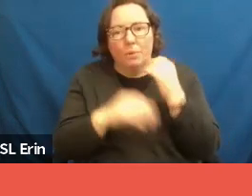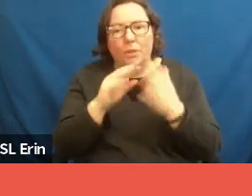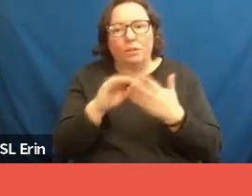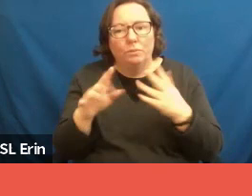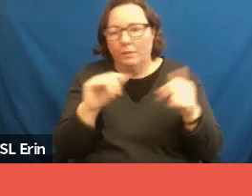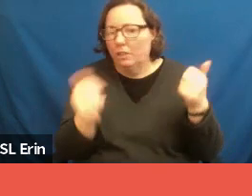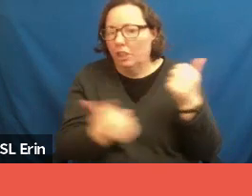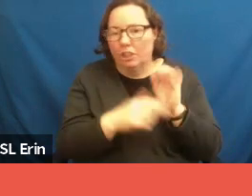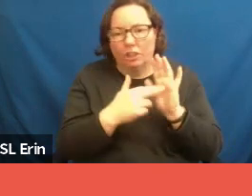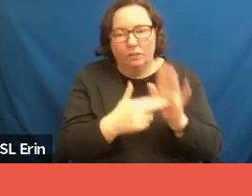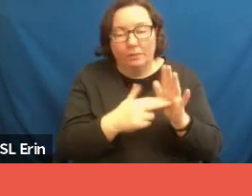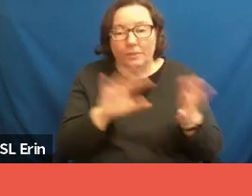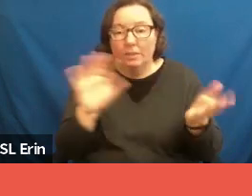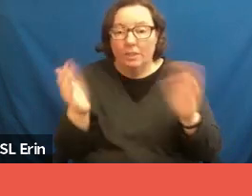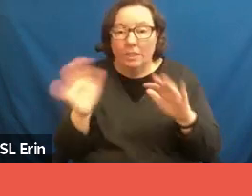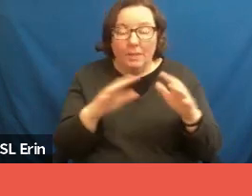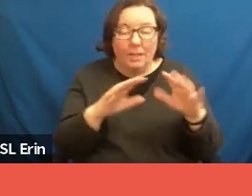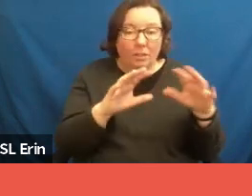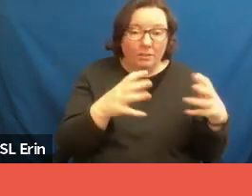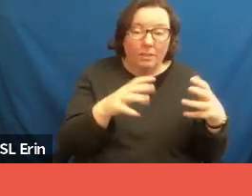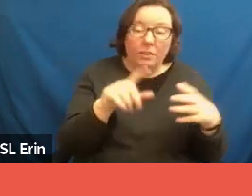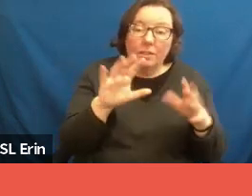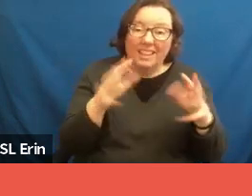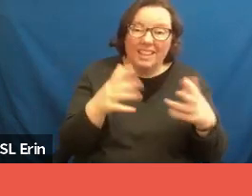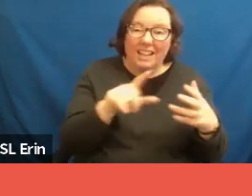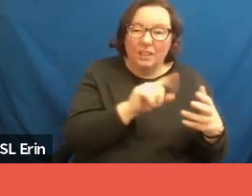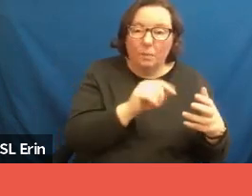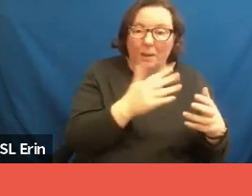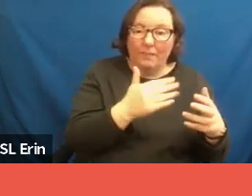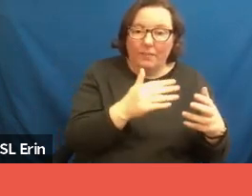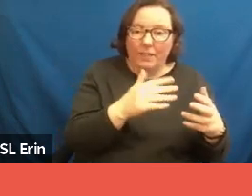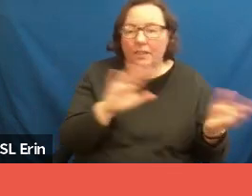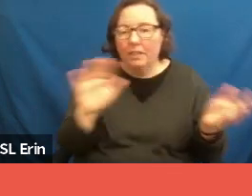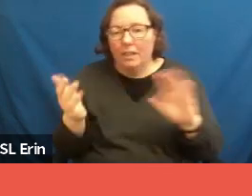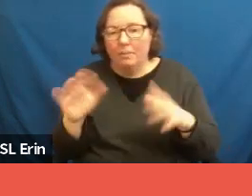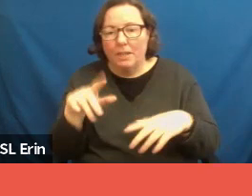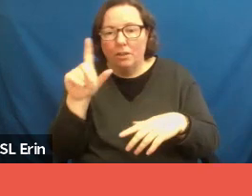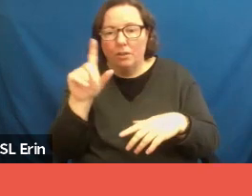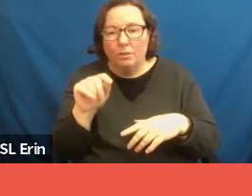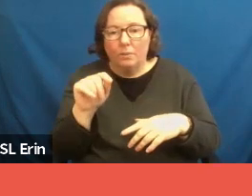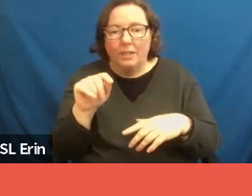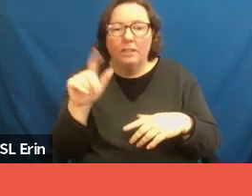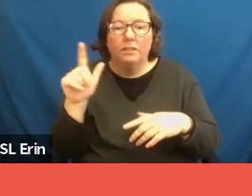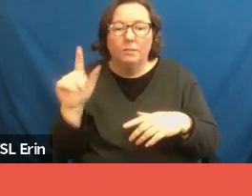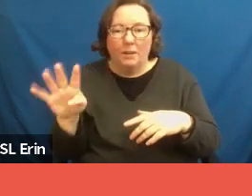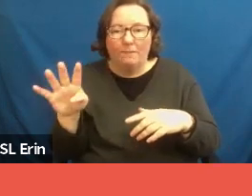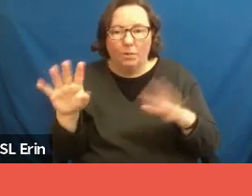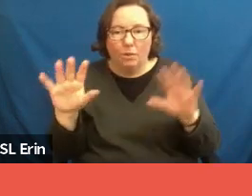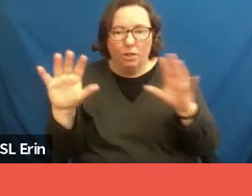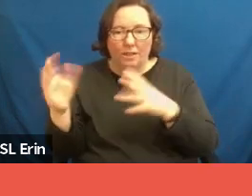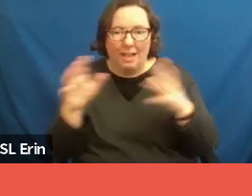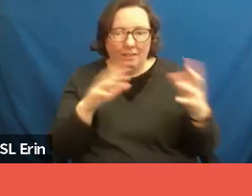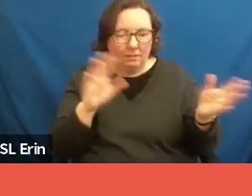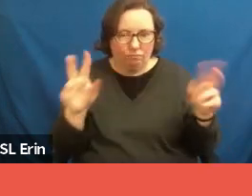the demographics in the class of 2015 to the demographics in the class of 2024. However,